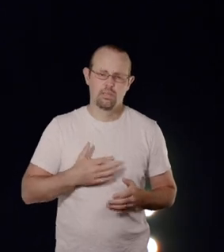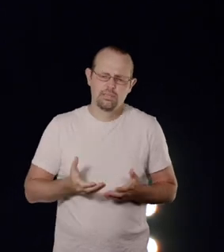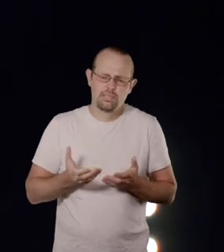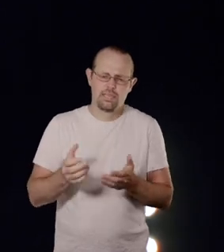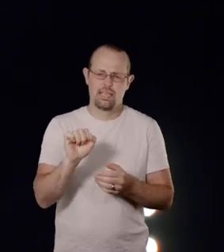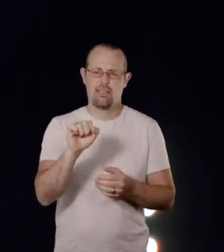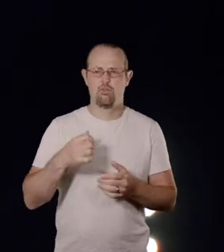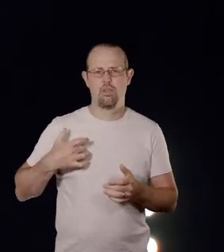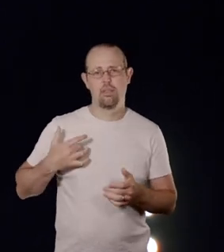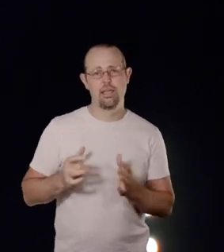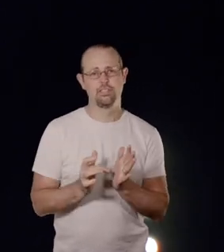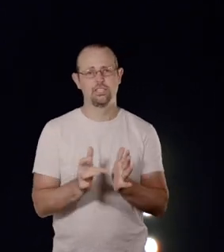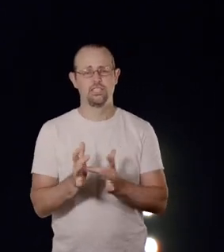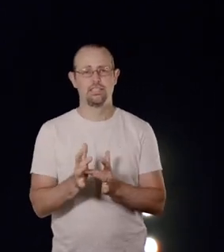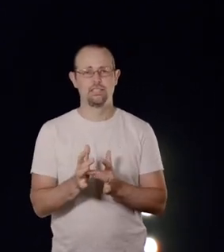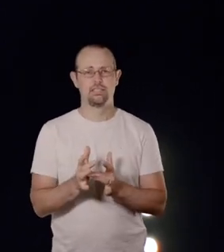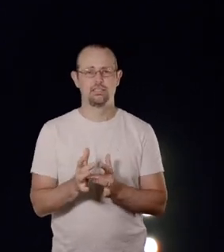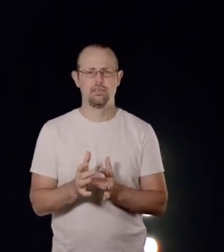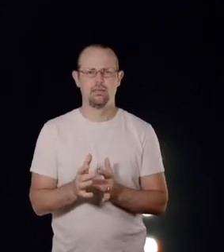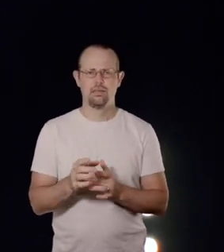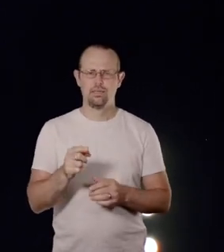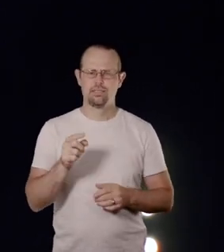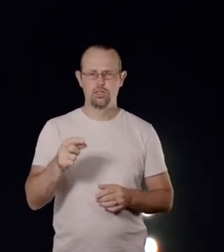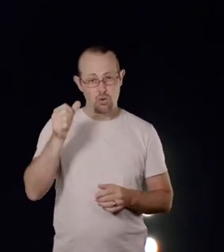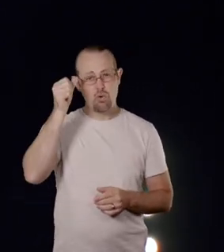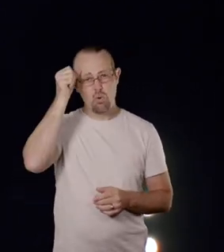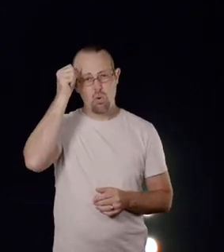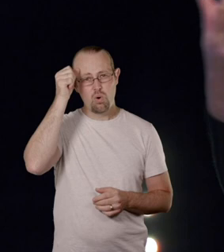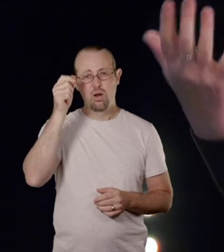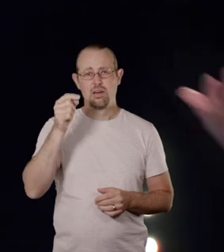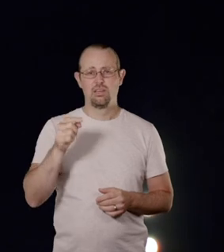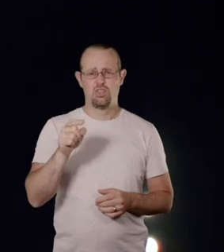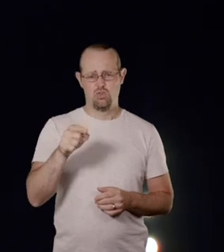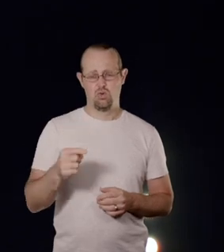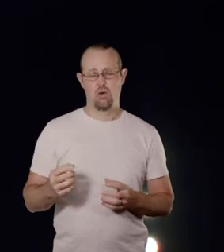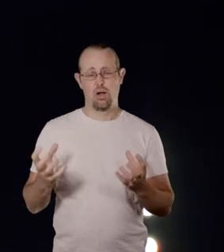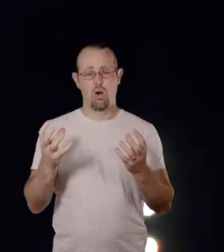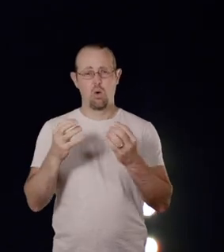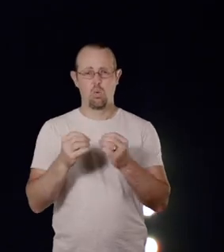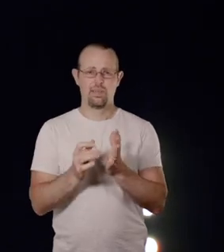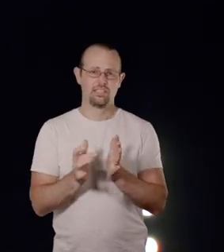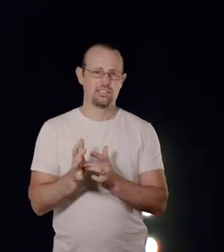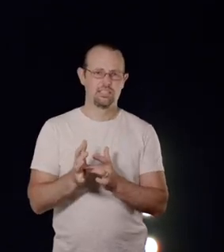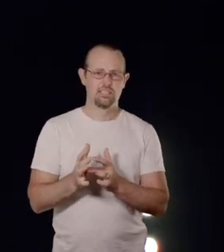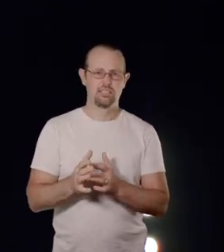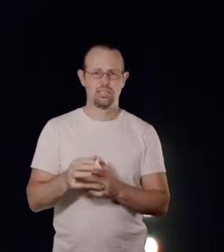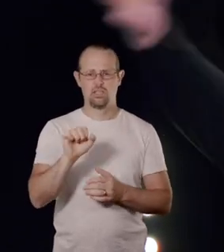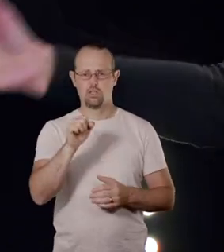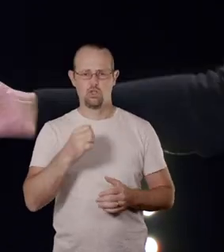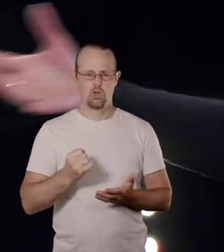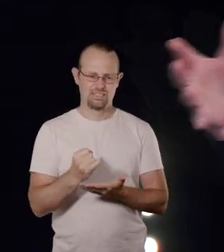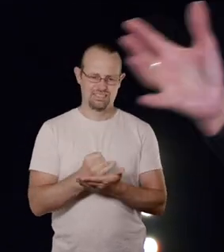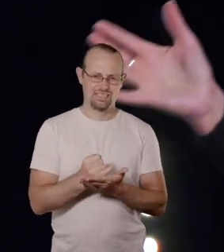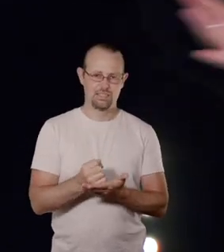to you tonight. Do you know for sure you'll be with the Lord? Do you know for sure that you're forgiven of your sins? That huge chasm,